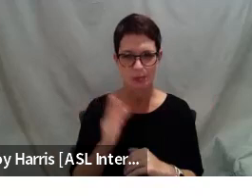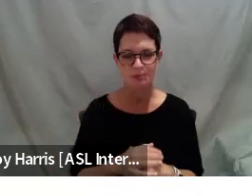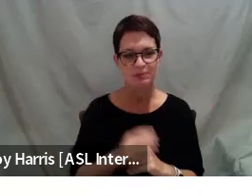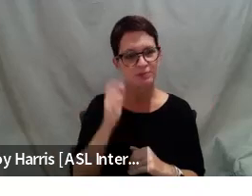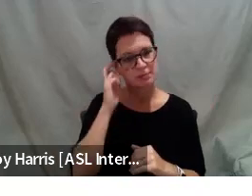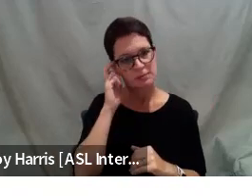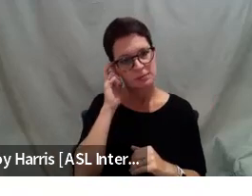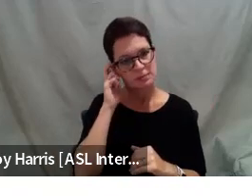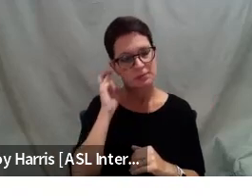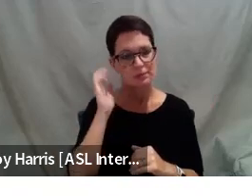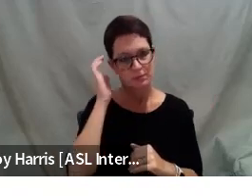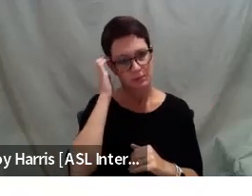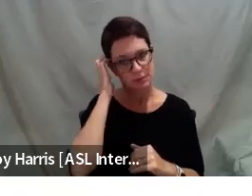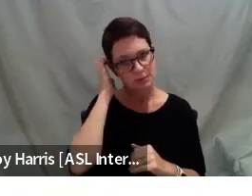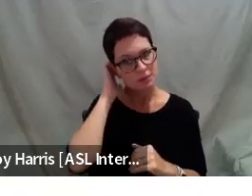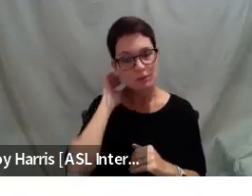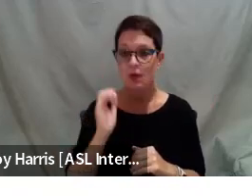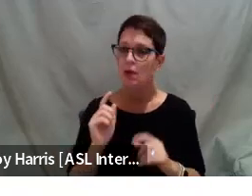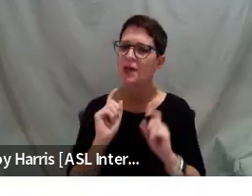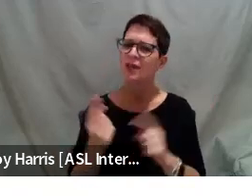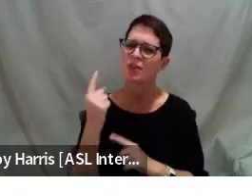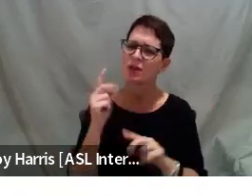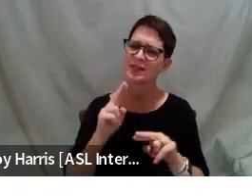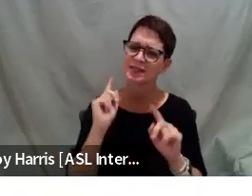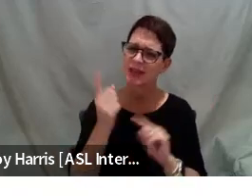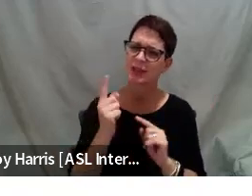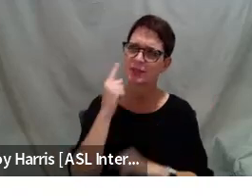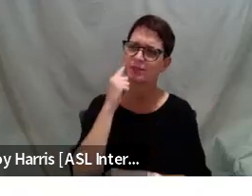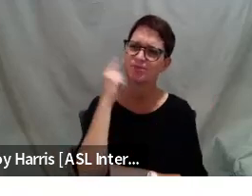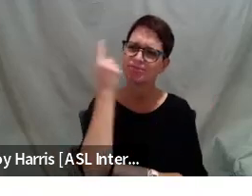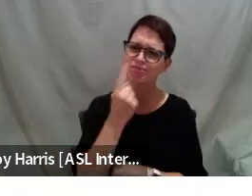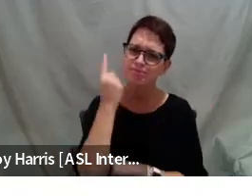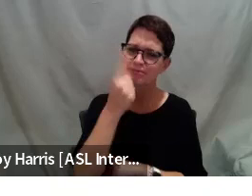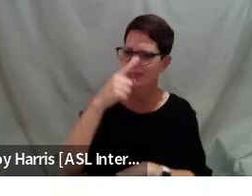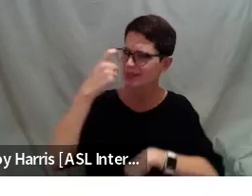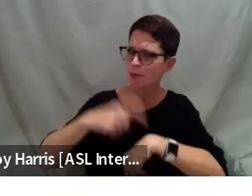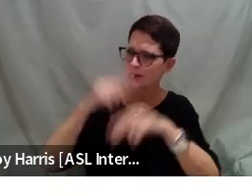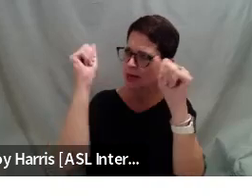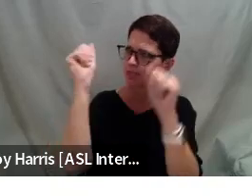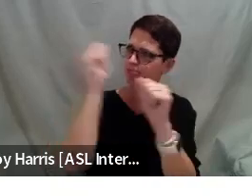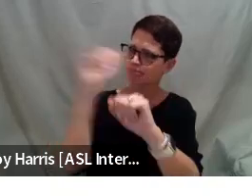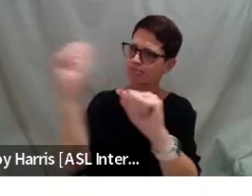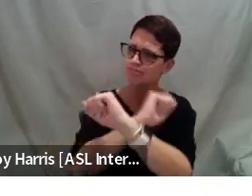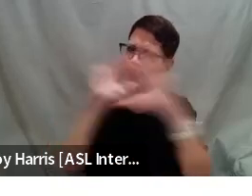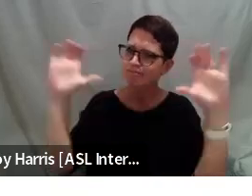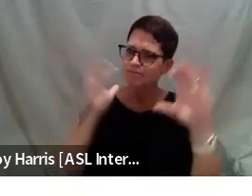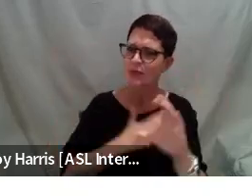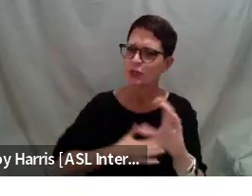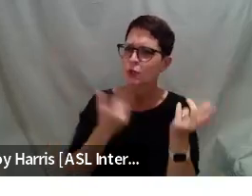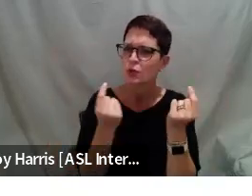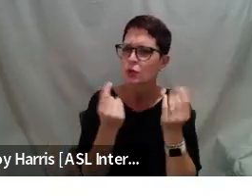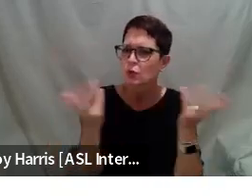So I want to first start off and give you a second to think about summertime and some of your favorite things you like to